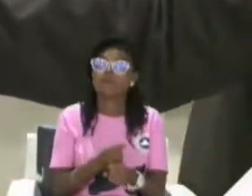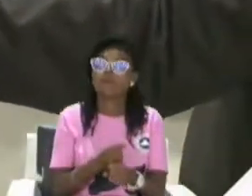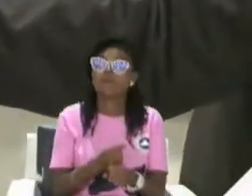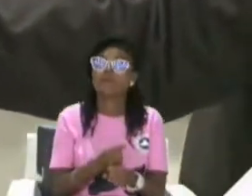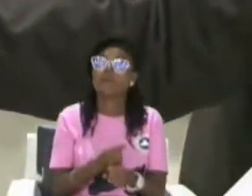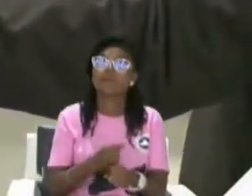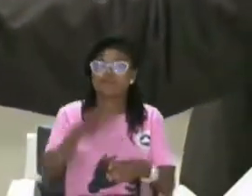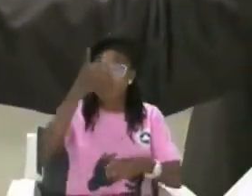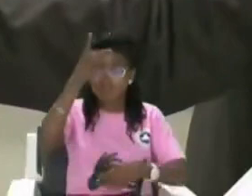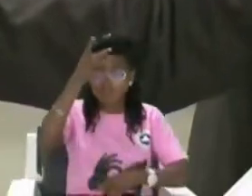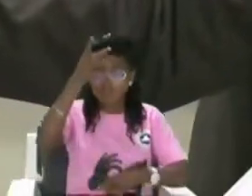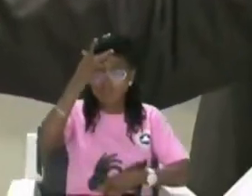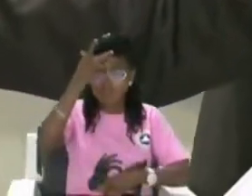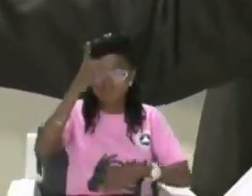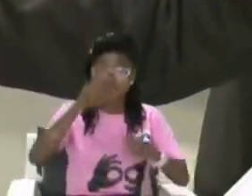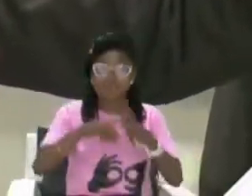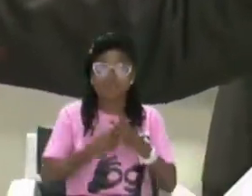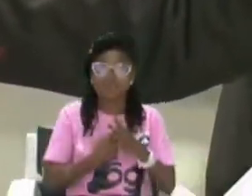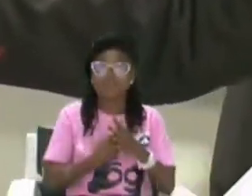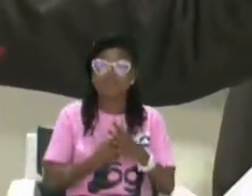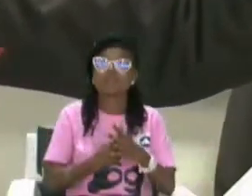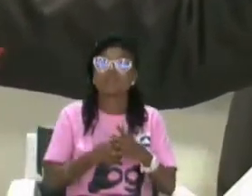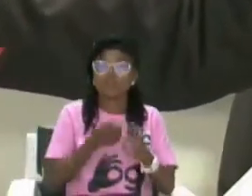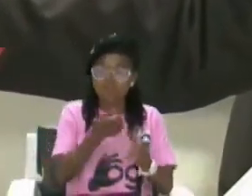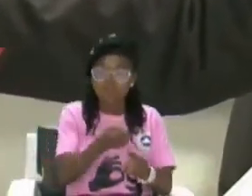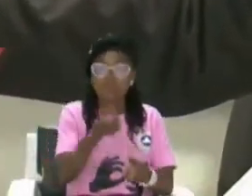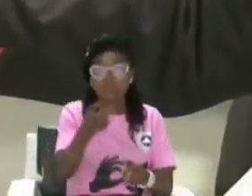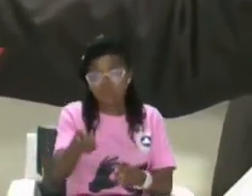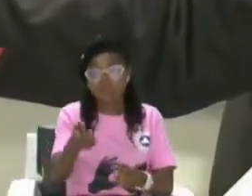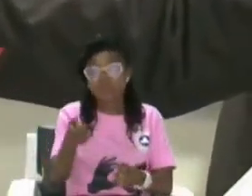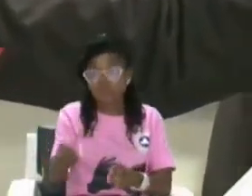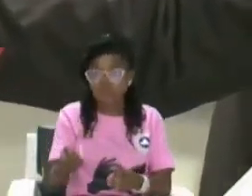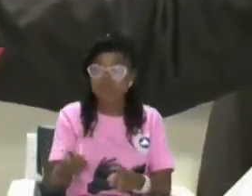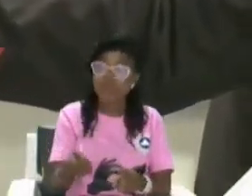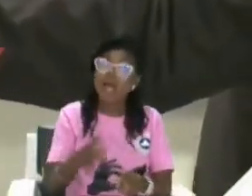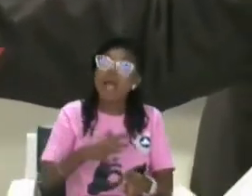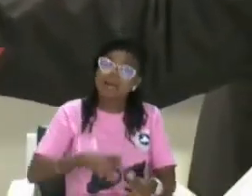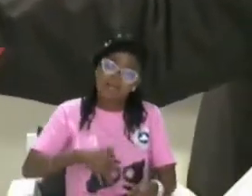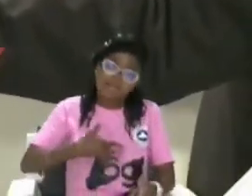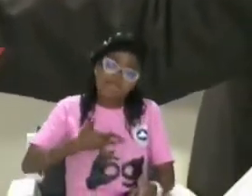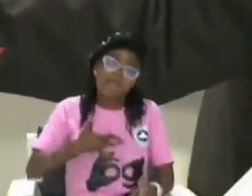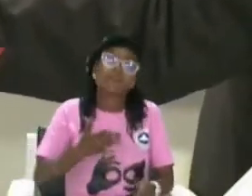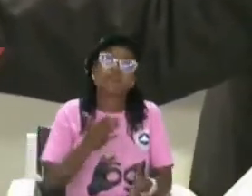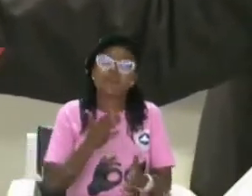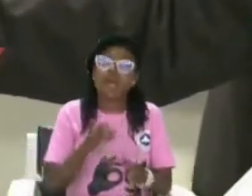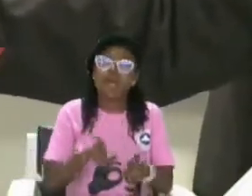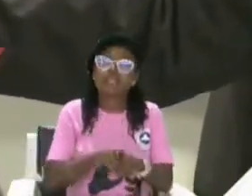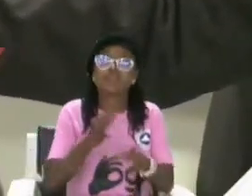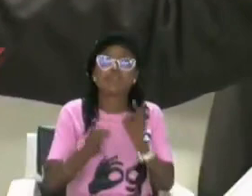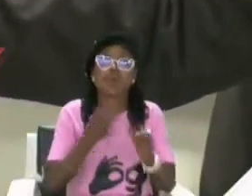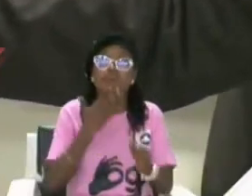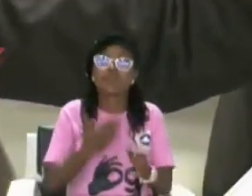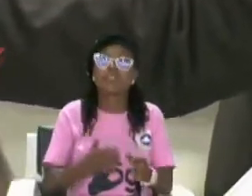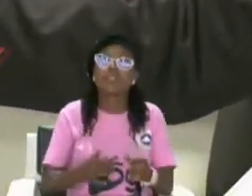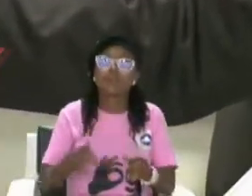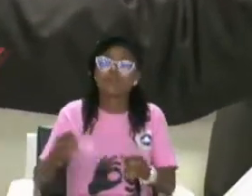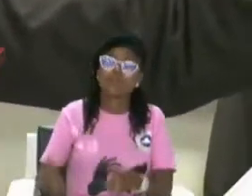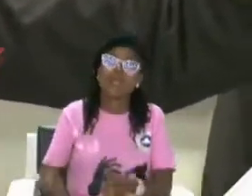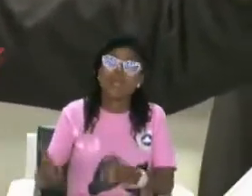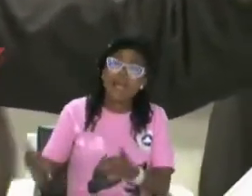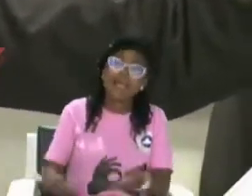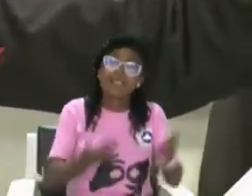This year, this sickness started gradually. Suddenly, I slept, and I felt as if somebody carried an iron and just hit it on me.